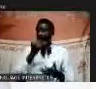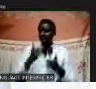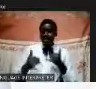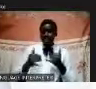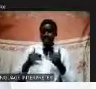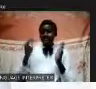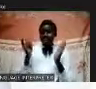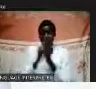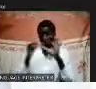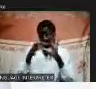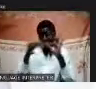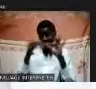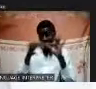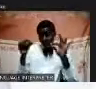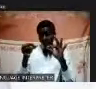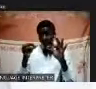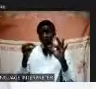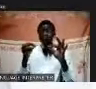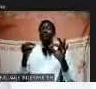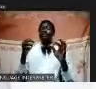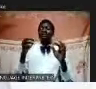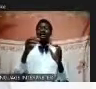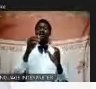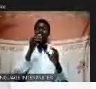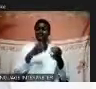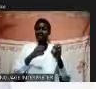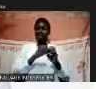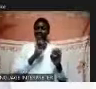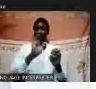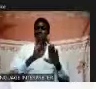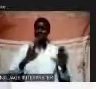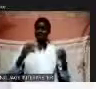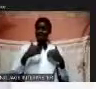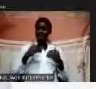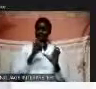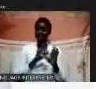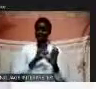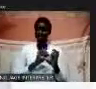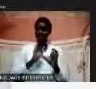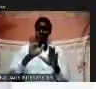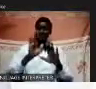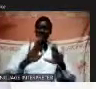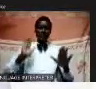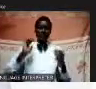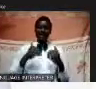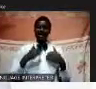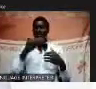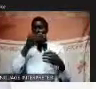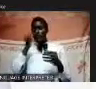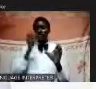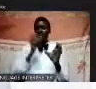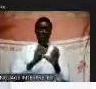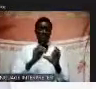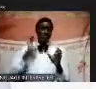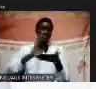Like, even if your child has disability, your child will have the best disability. They will be the best at what they do. And I